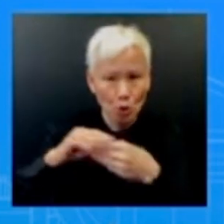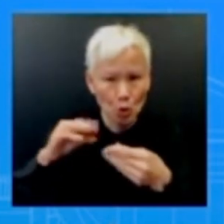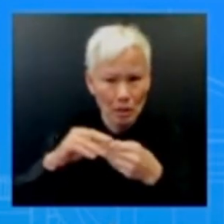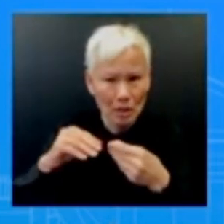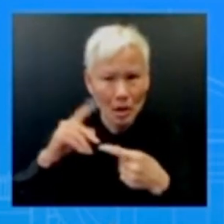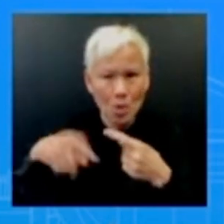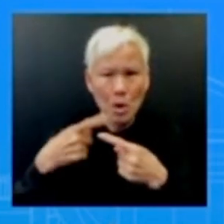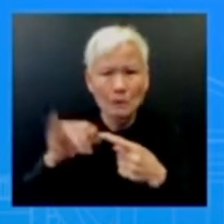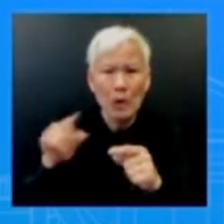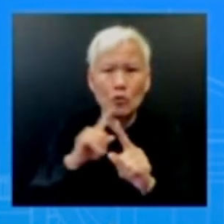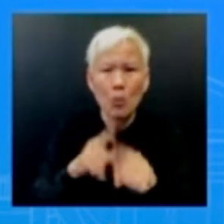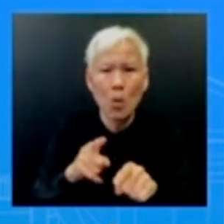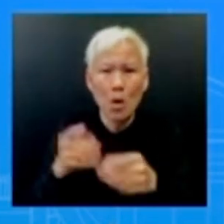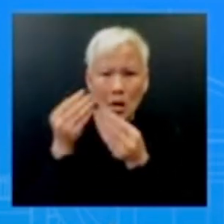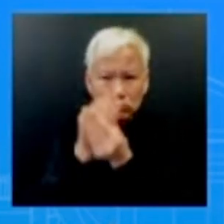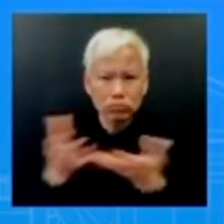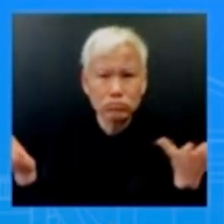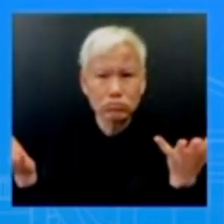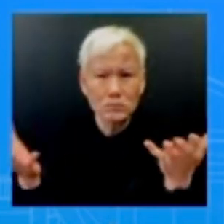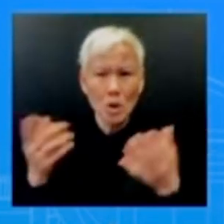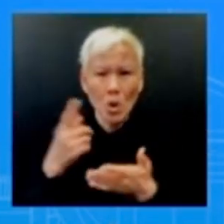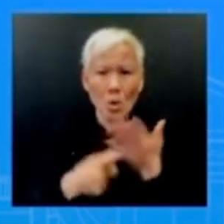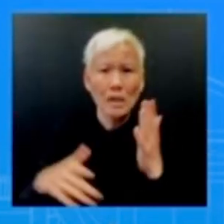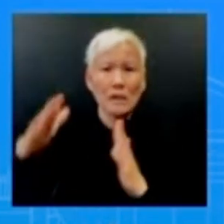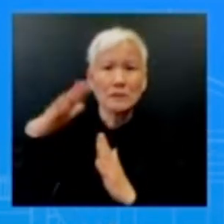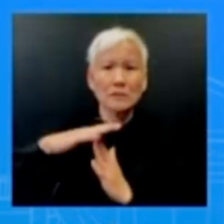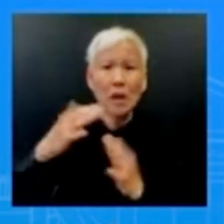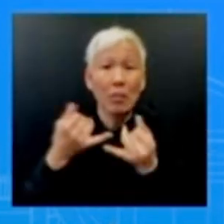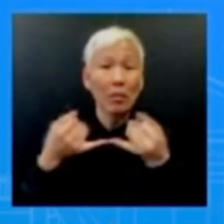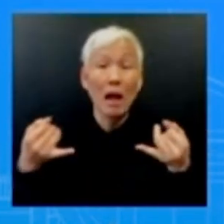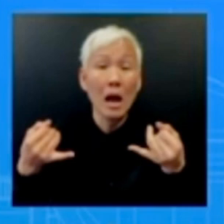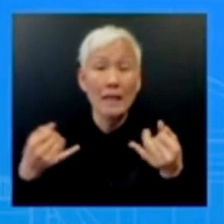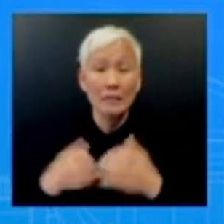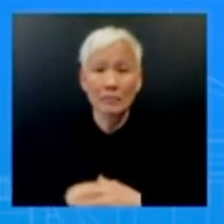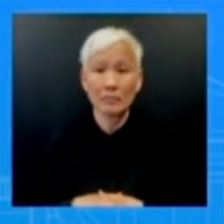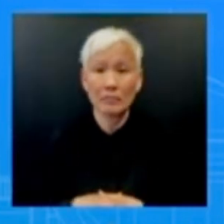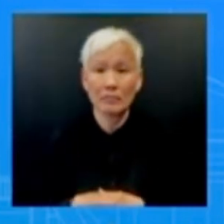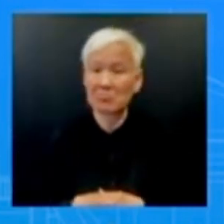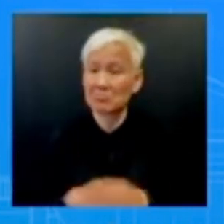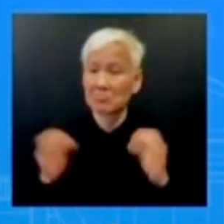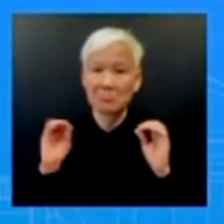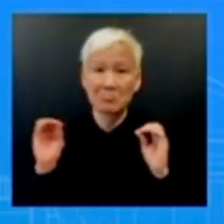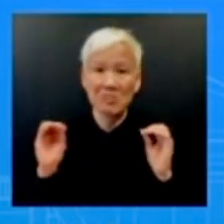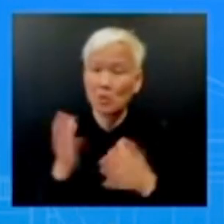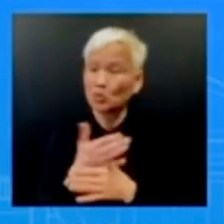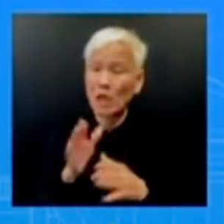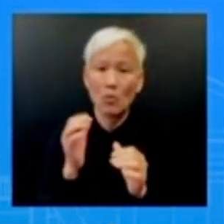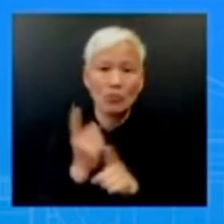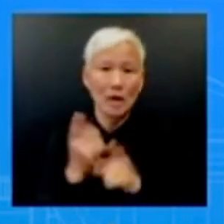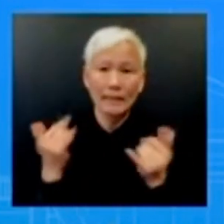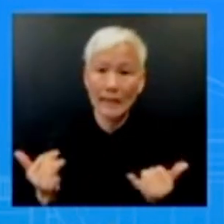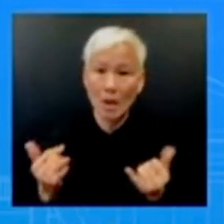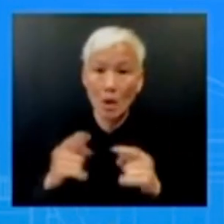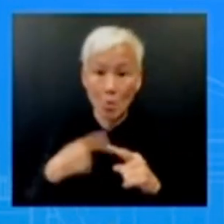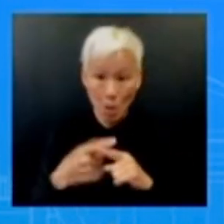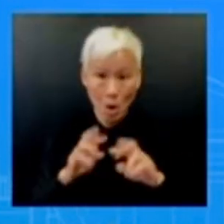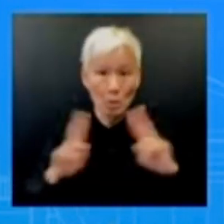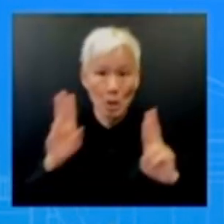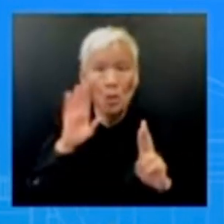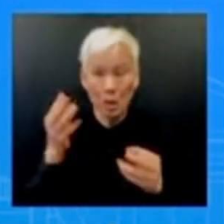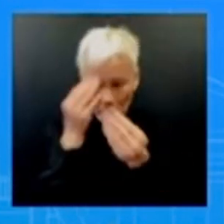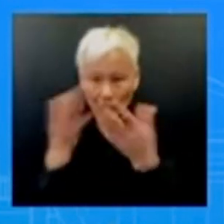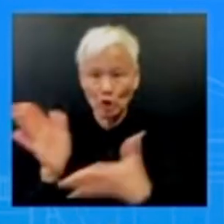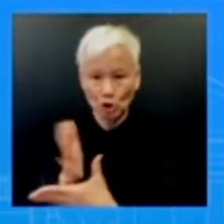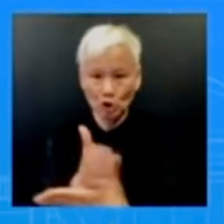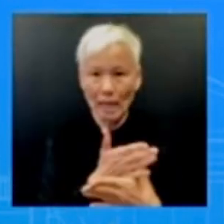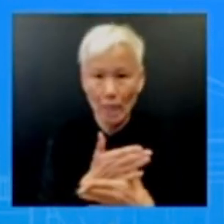top lines from it? I don't have anything to share at this time. When we're ready, we certainly will share that with all of you. Go ahead, Courtney. Go ahead, Courtney.